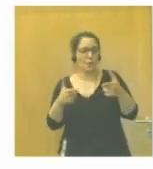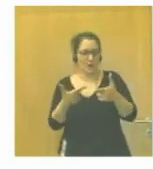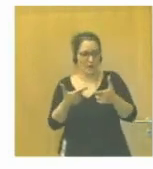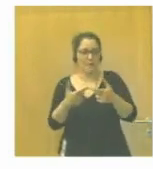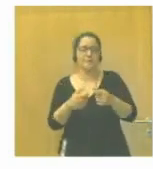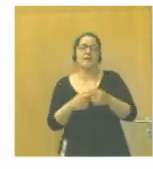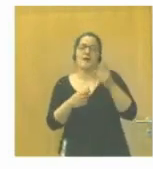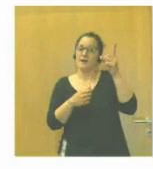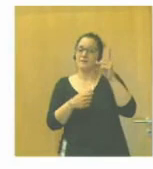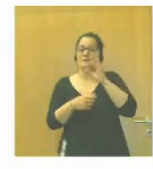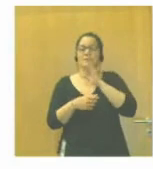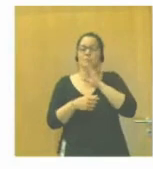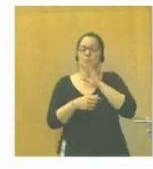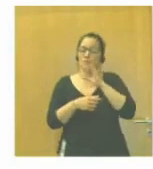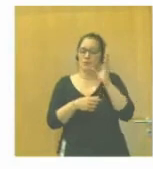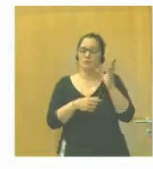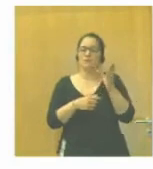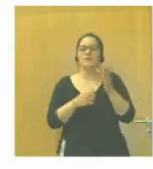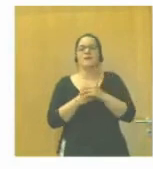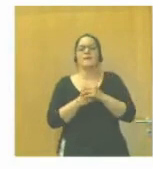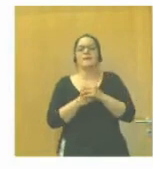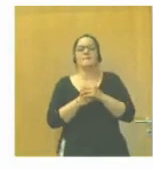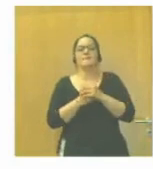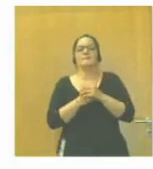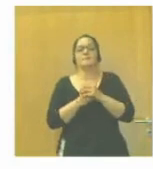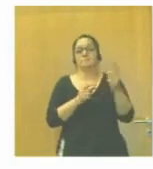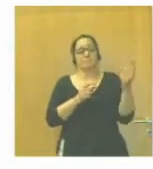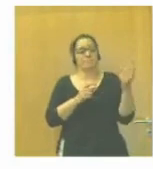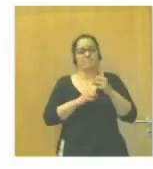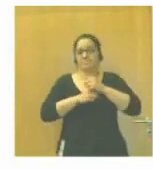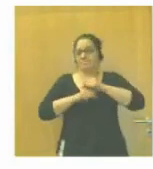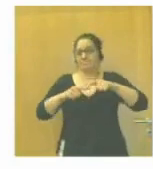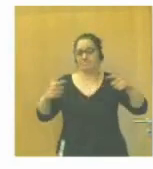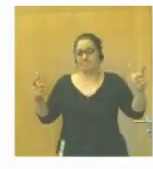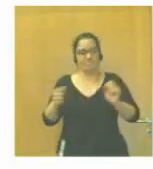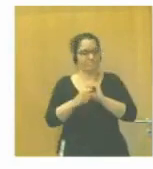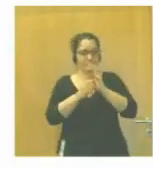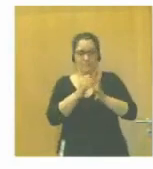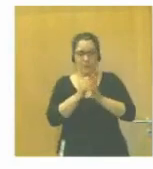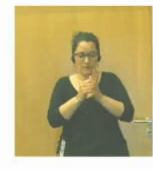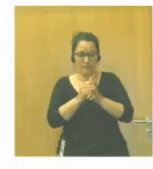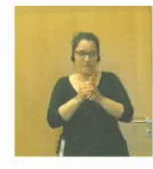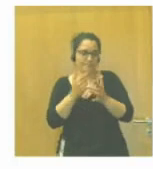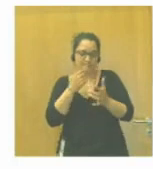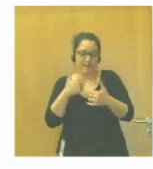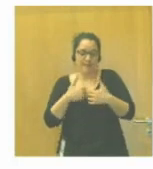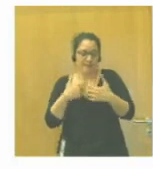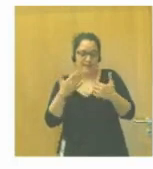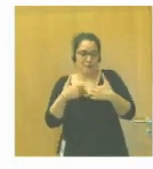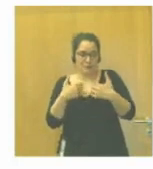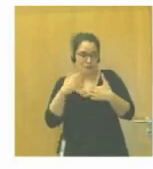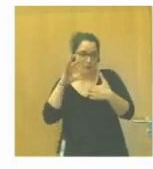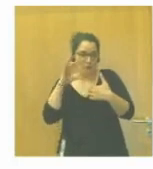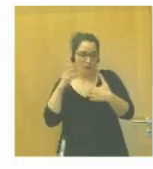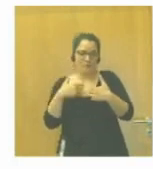COVID hit us, we talked about, we knew, and I could look up on my phone how many cases of COVID were in my community